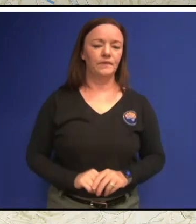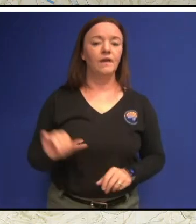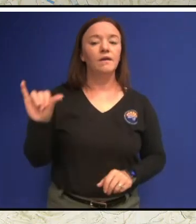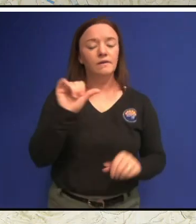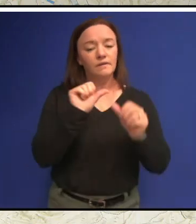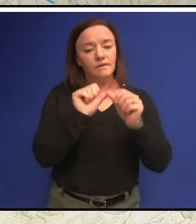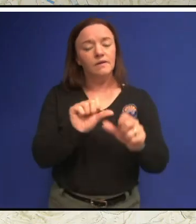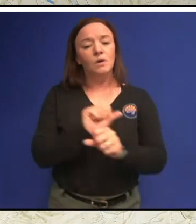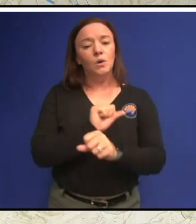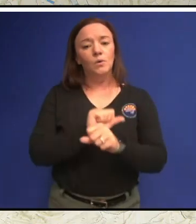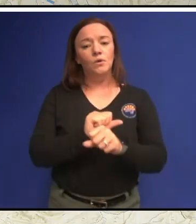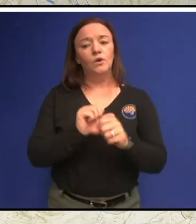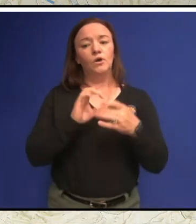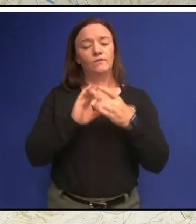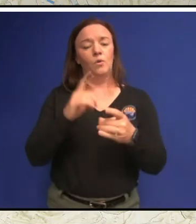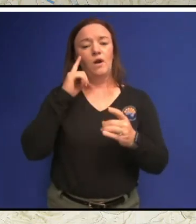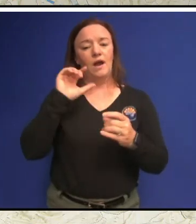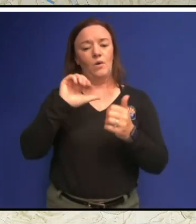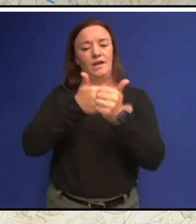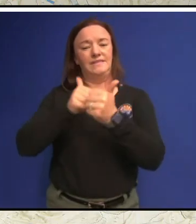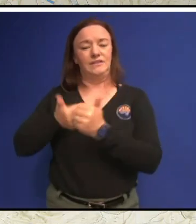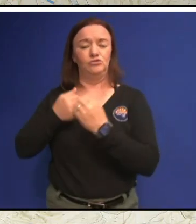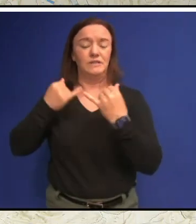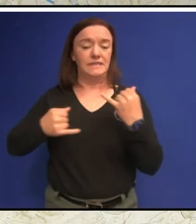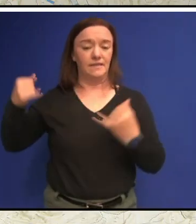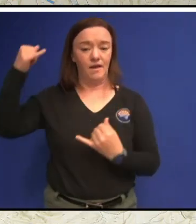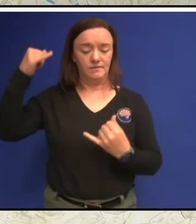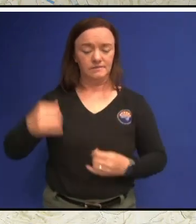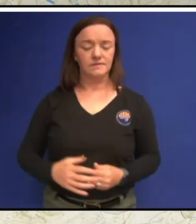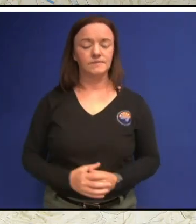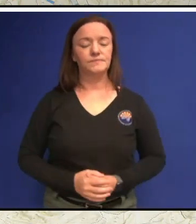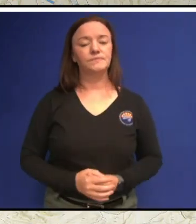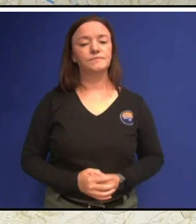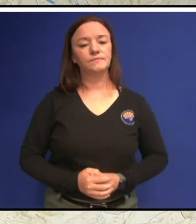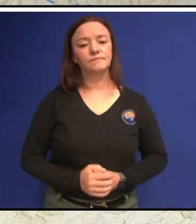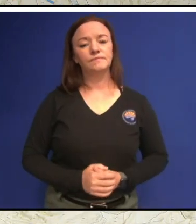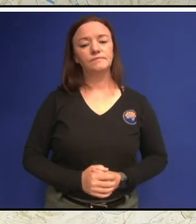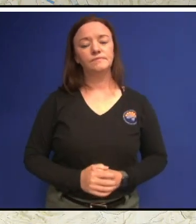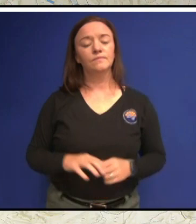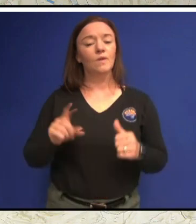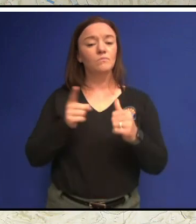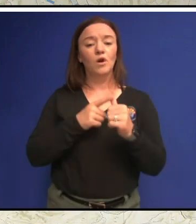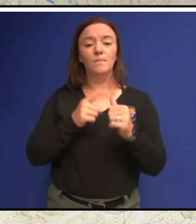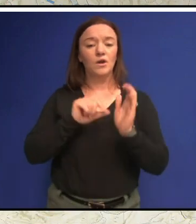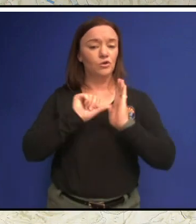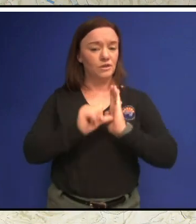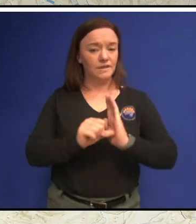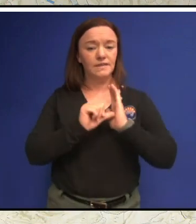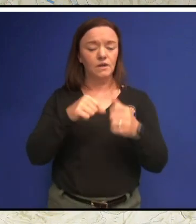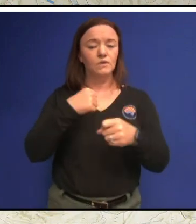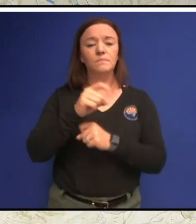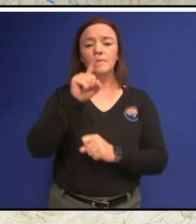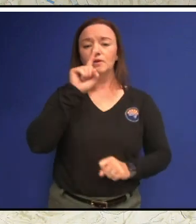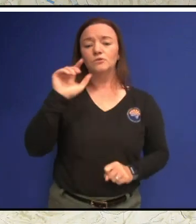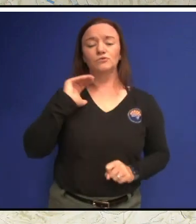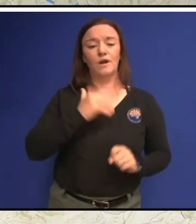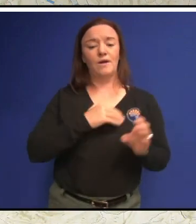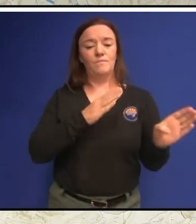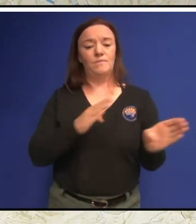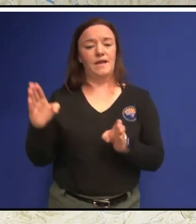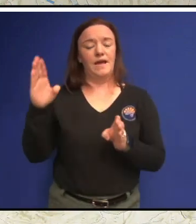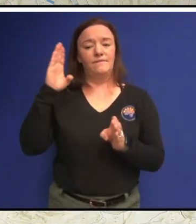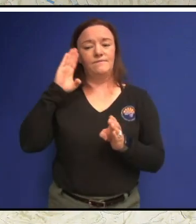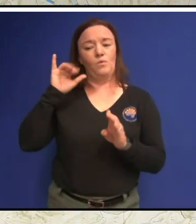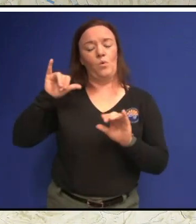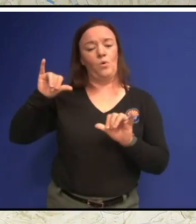on our contingency lines, and with primary emphasis on making sure that our plan for holding